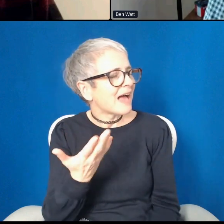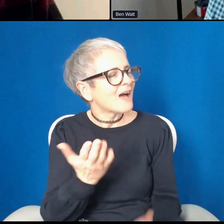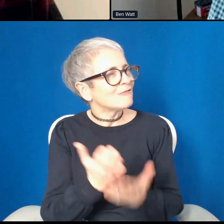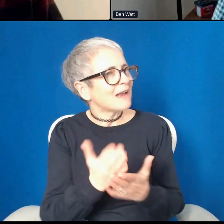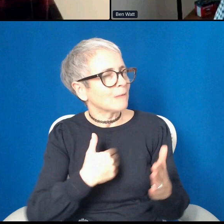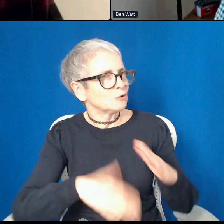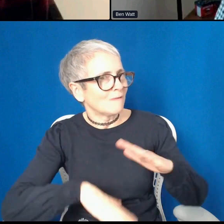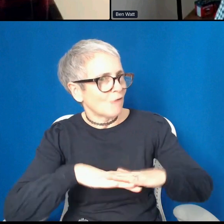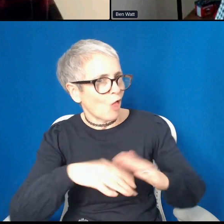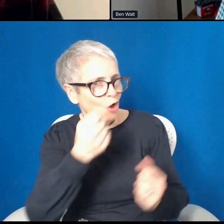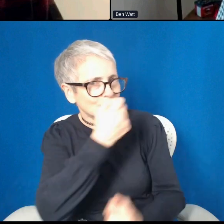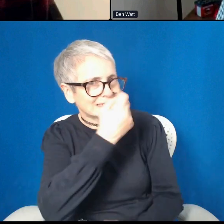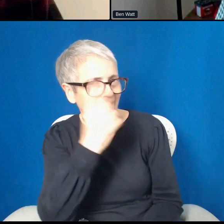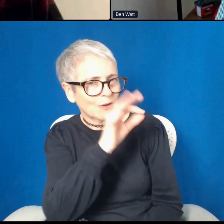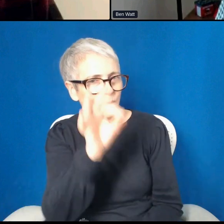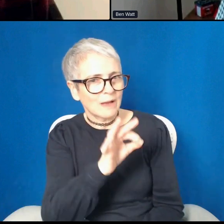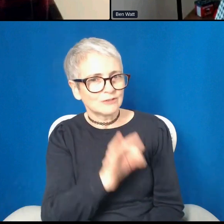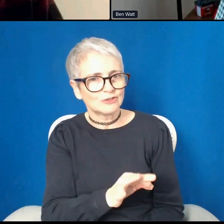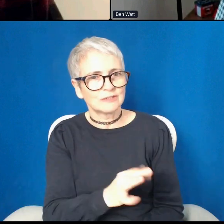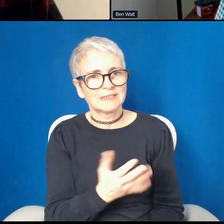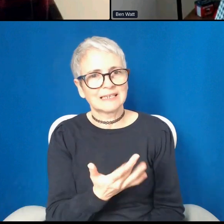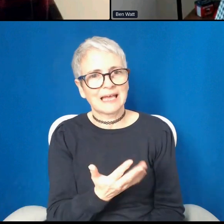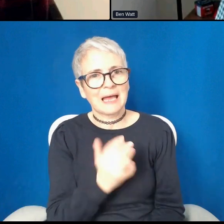but yeah.